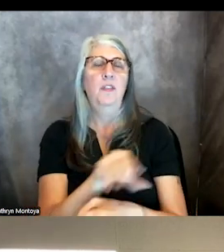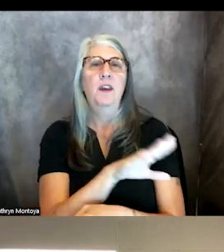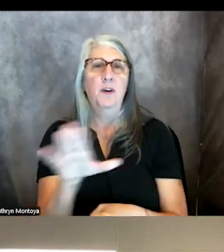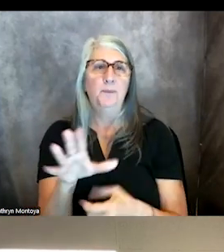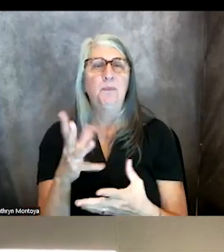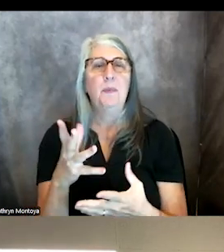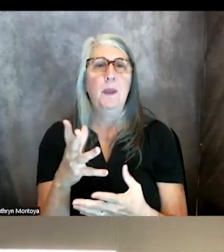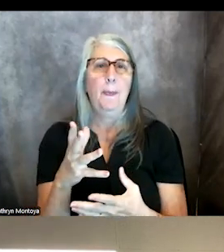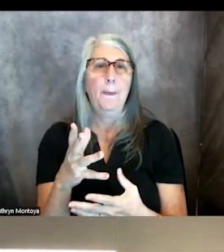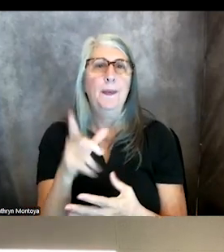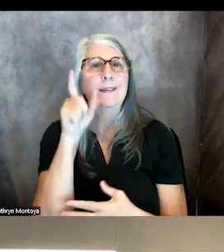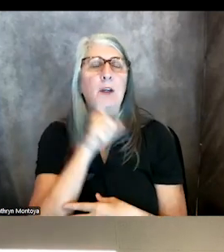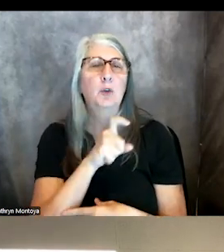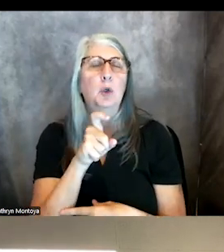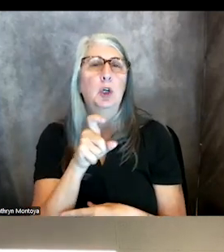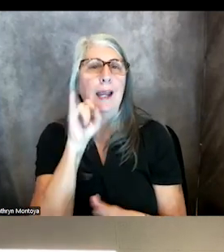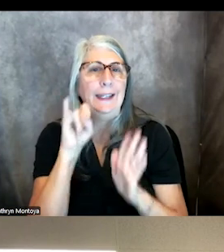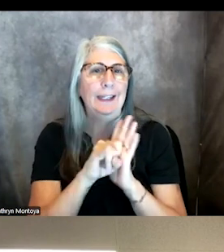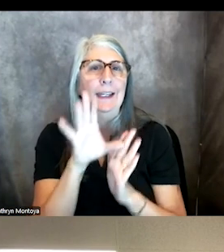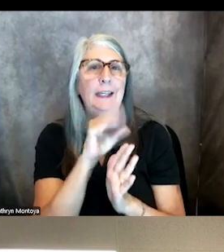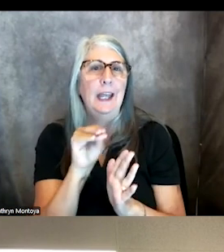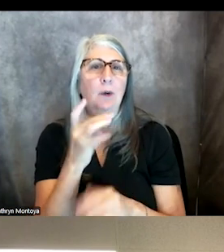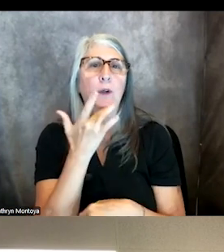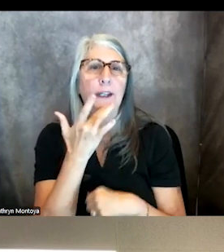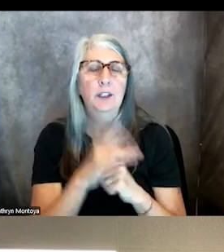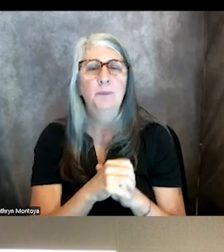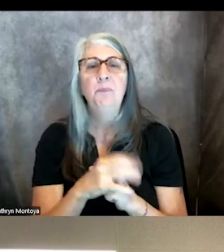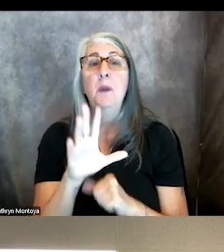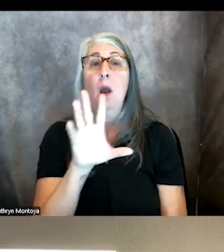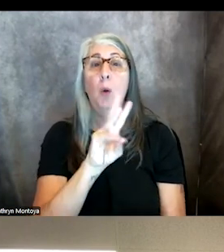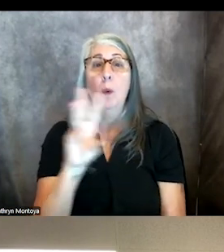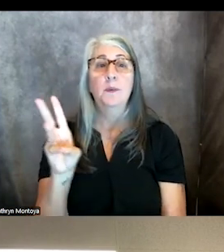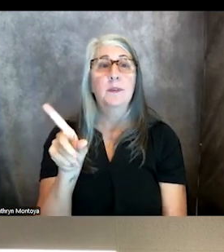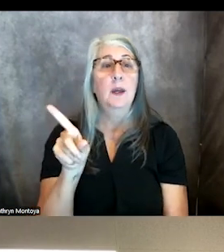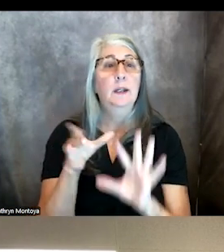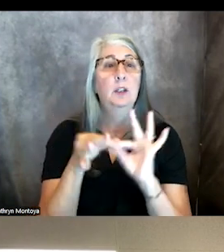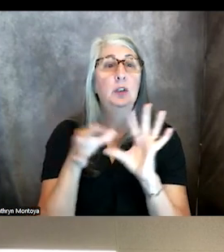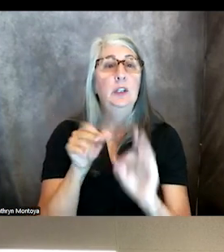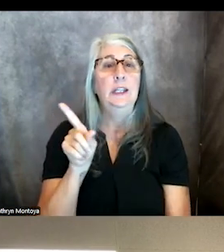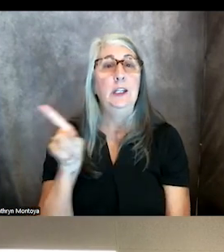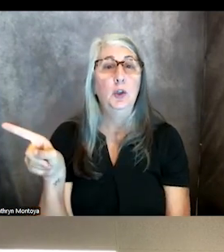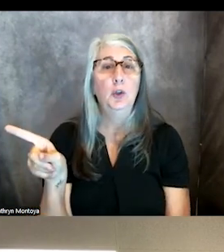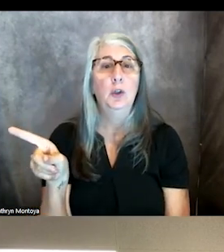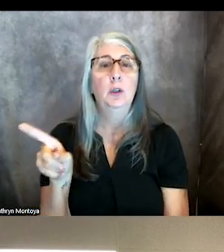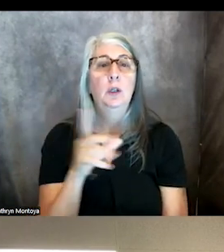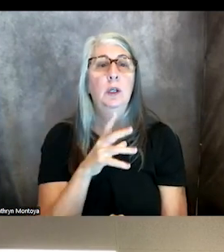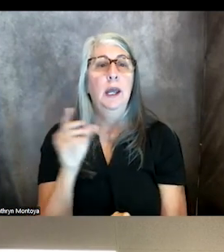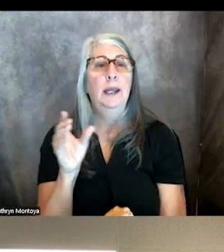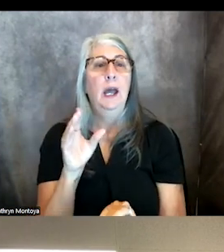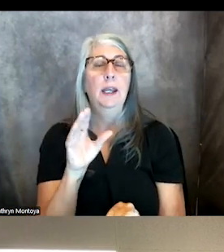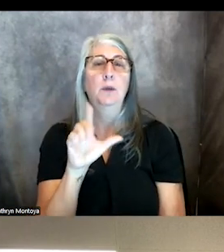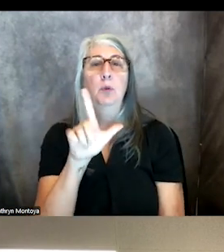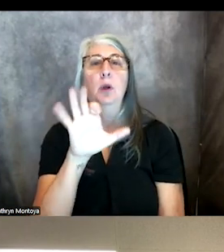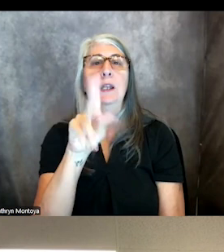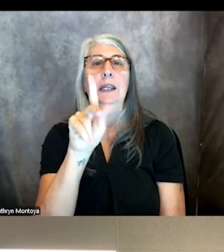orientation. Our website is mentioned here on the screen, and I'll be happy to drop a link to it